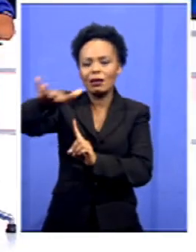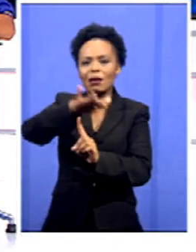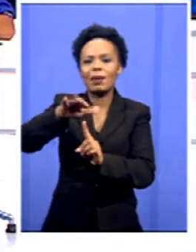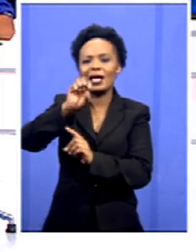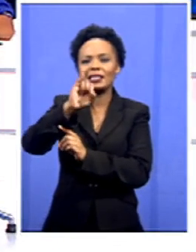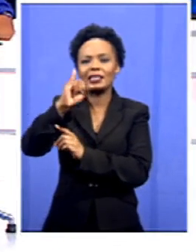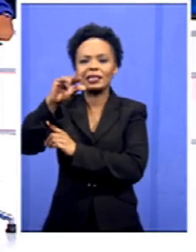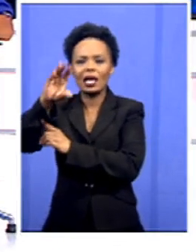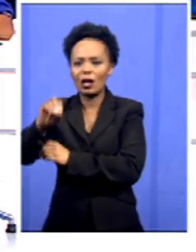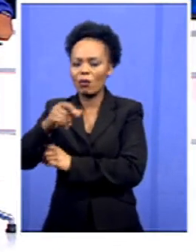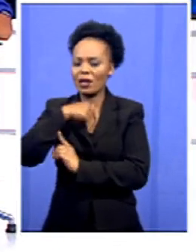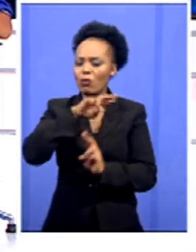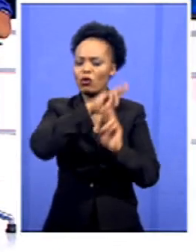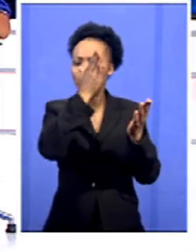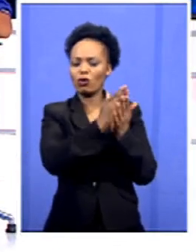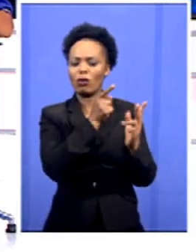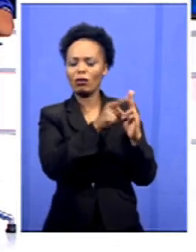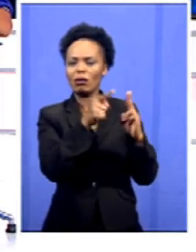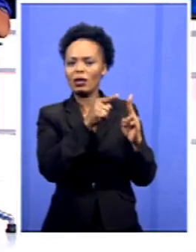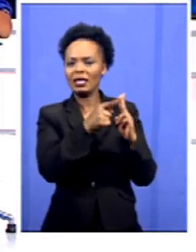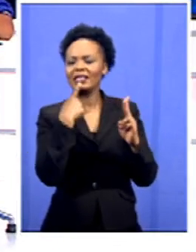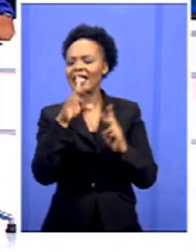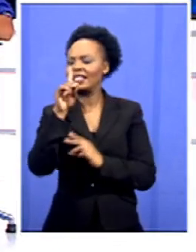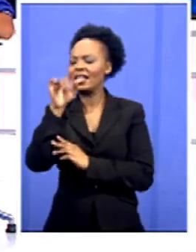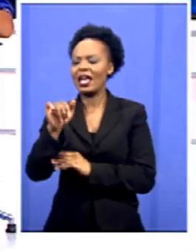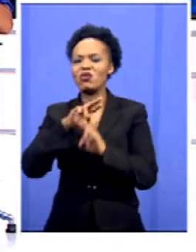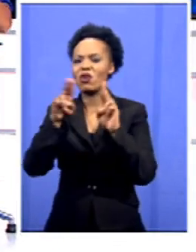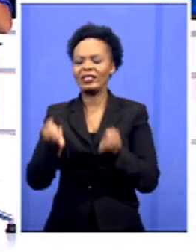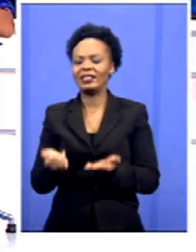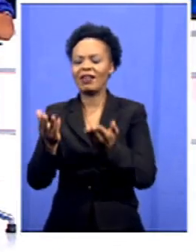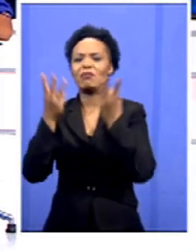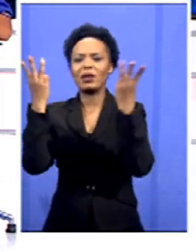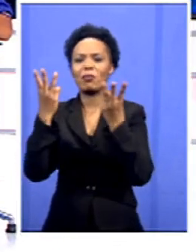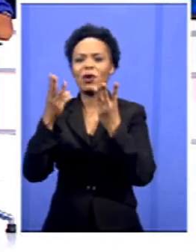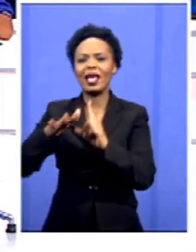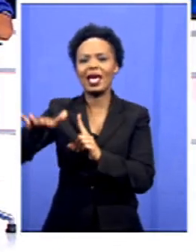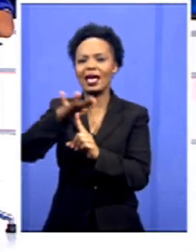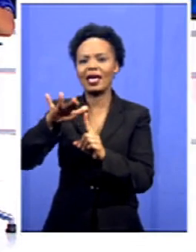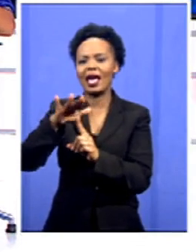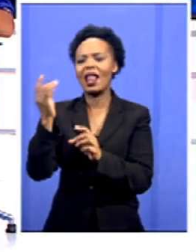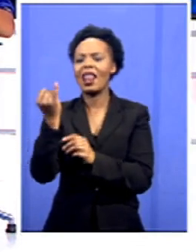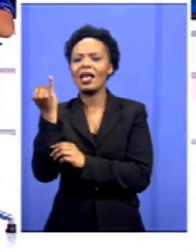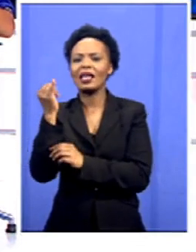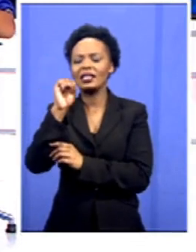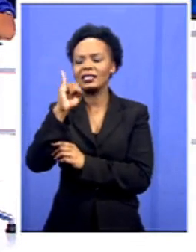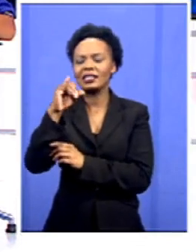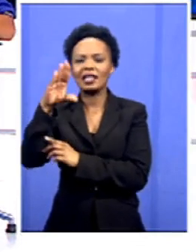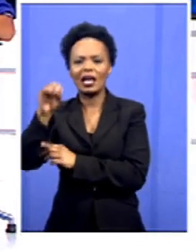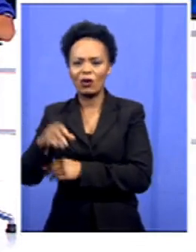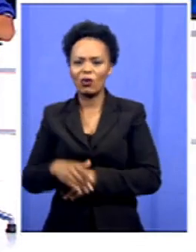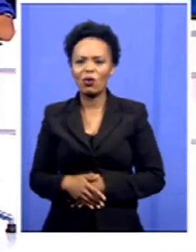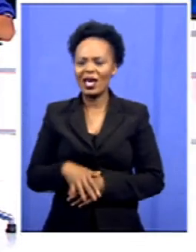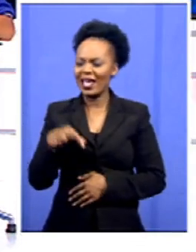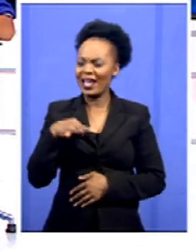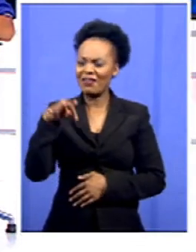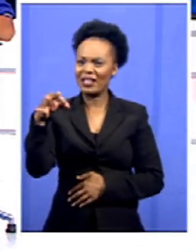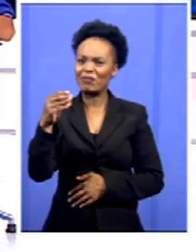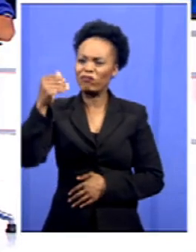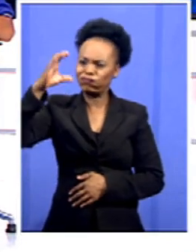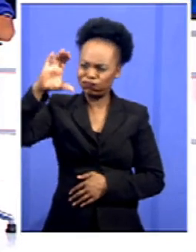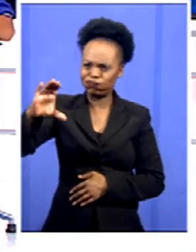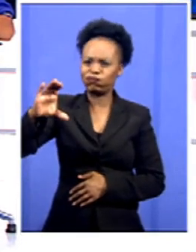my colleagues get the information from that the DA is not working for our people in your areas like Sicelo. We would not have invested so much money into